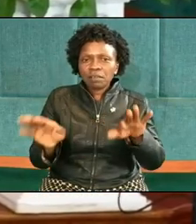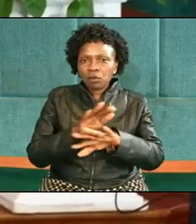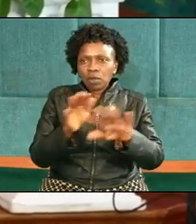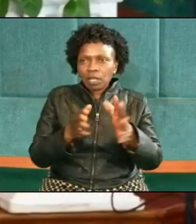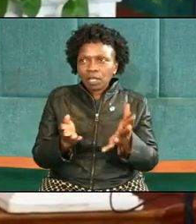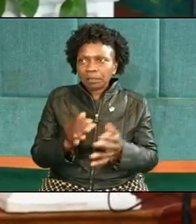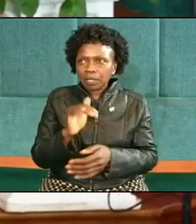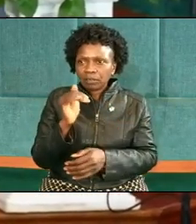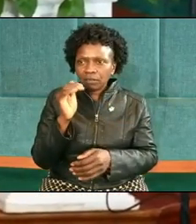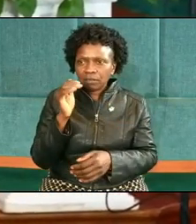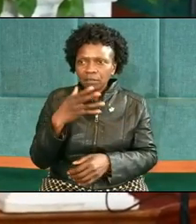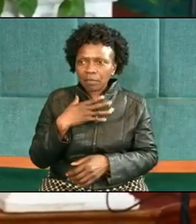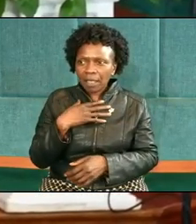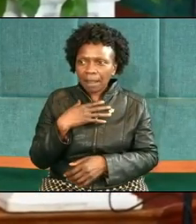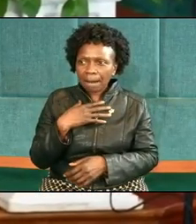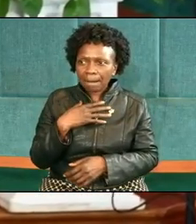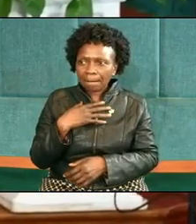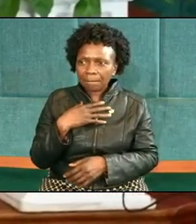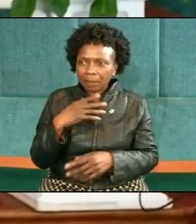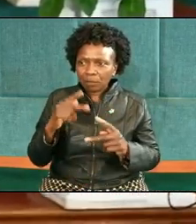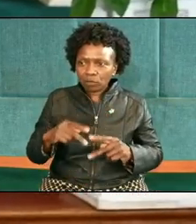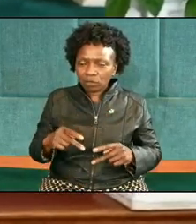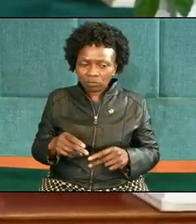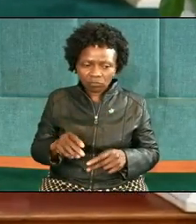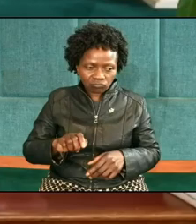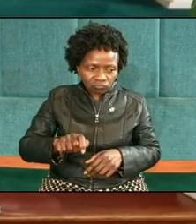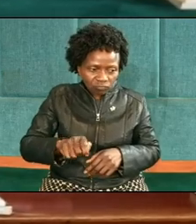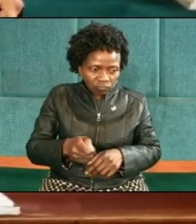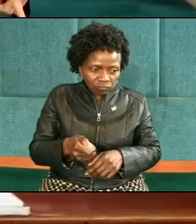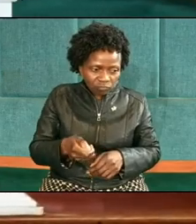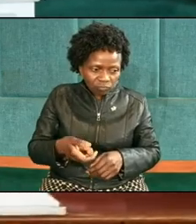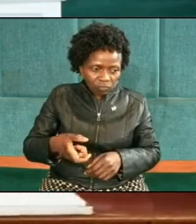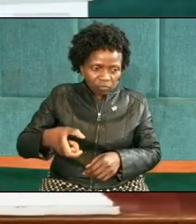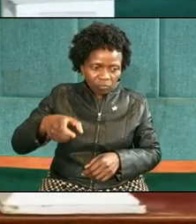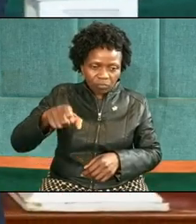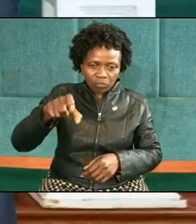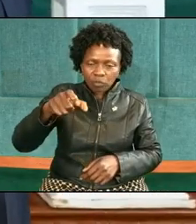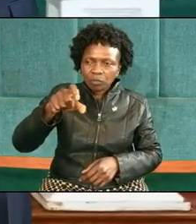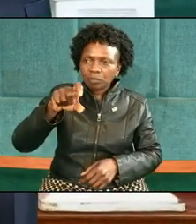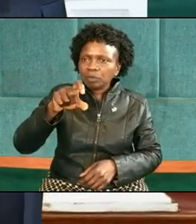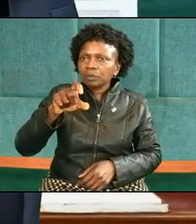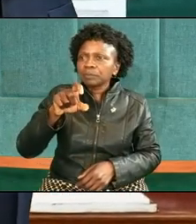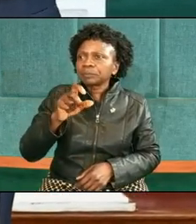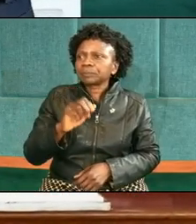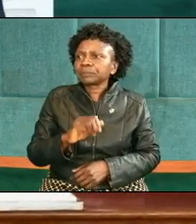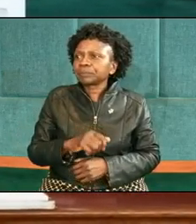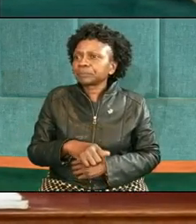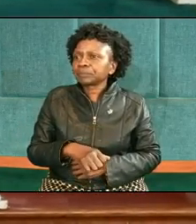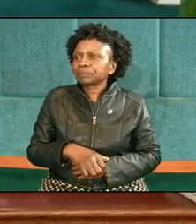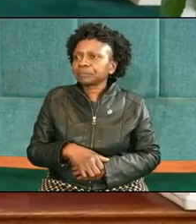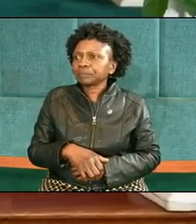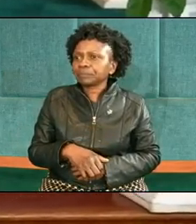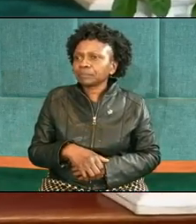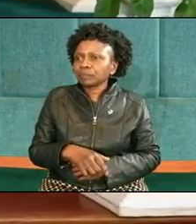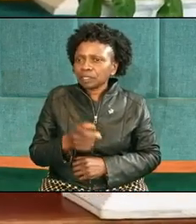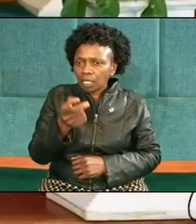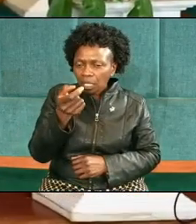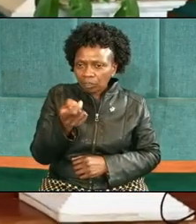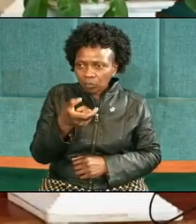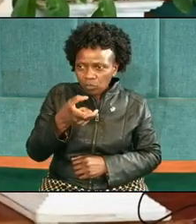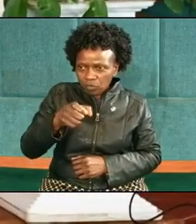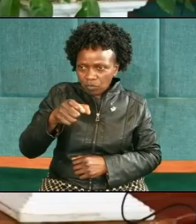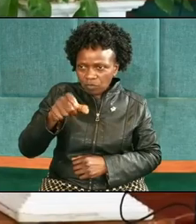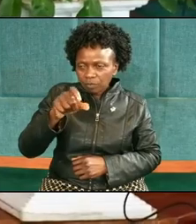going to ask for my guys to give me a little bit more volume on my monitors. If you can up my monitors, if you can give me just a little bit more